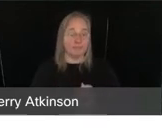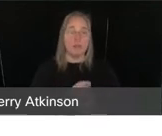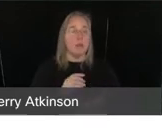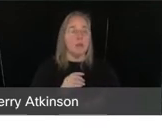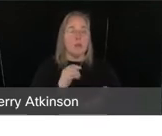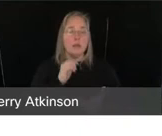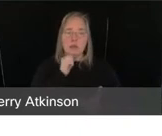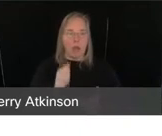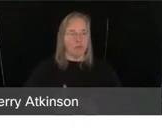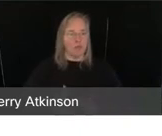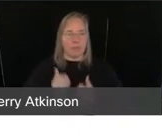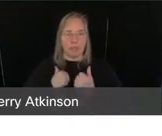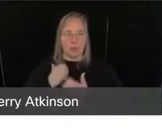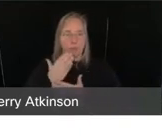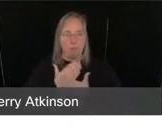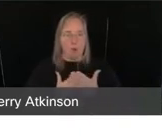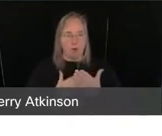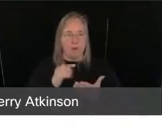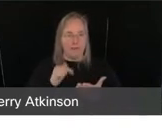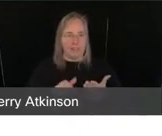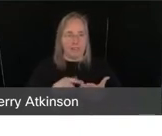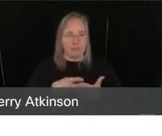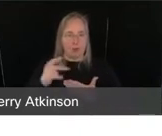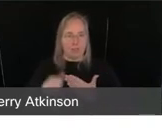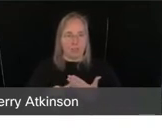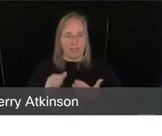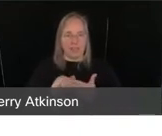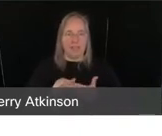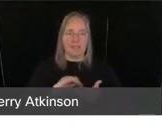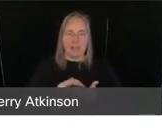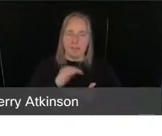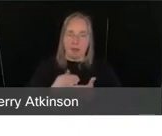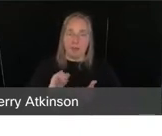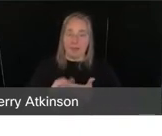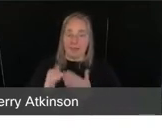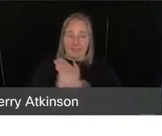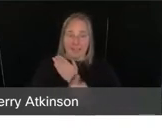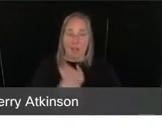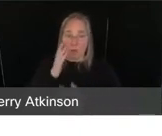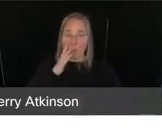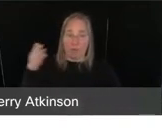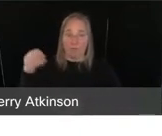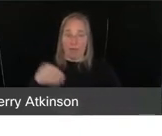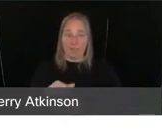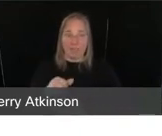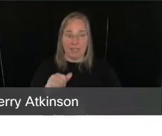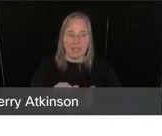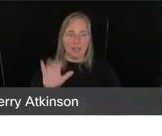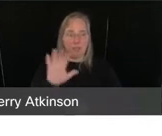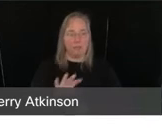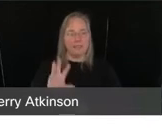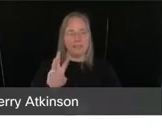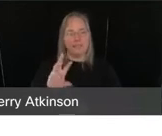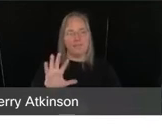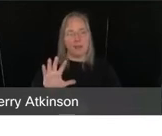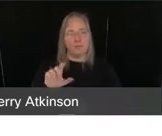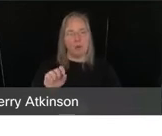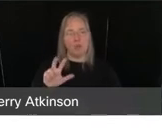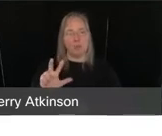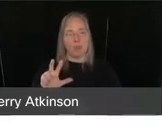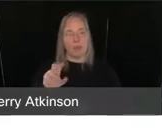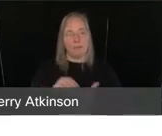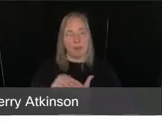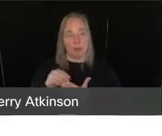non-residential portion of this project cost, which is the amount that the county is financing, is approximately $65.3 million,